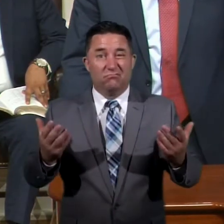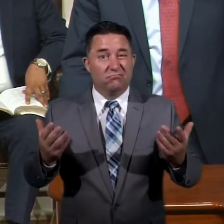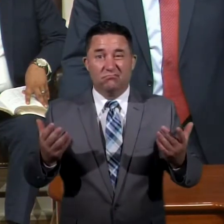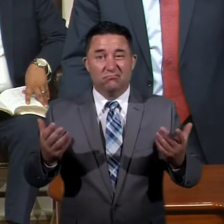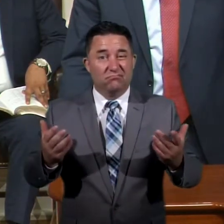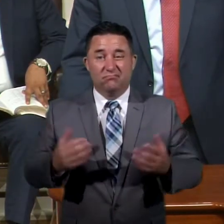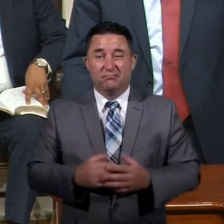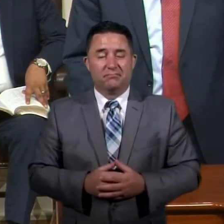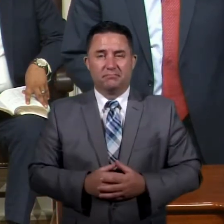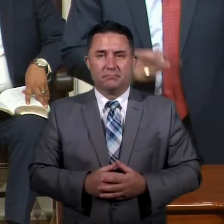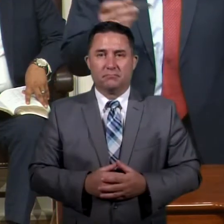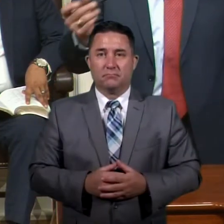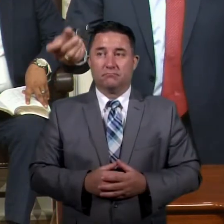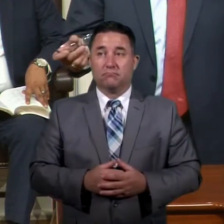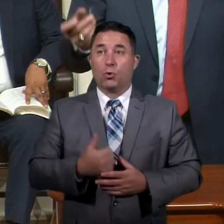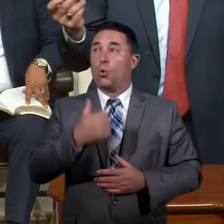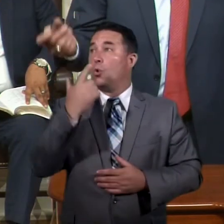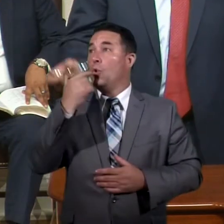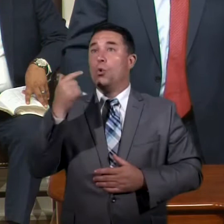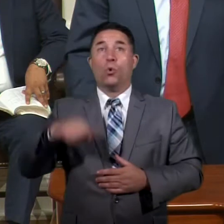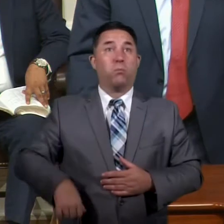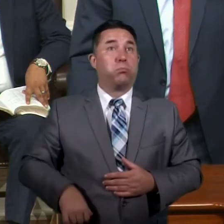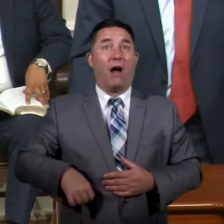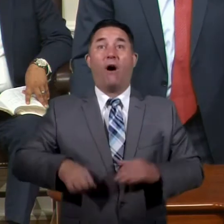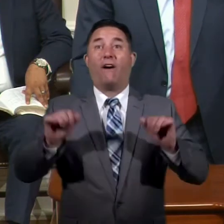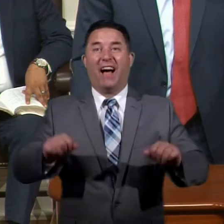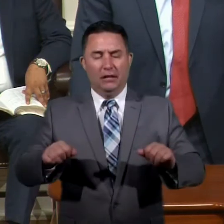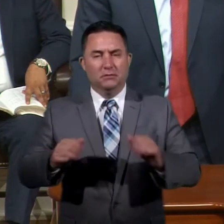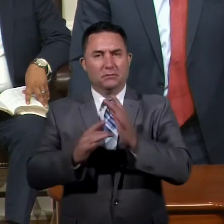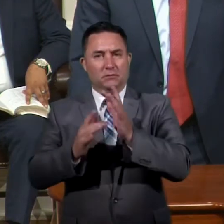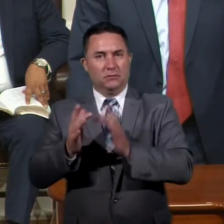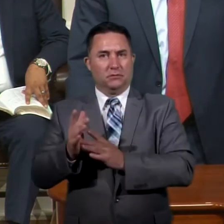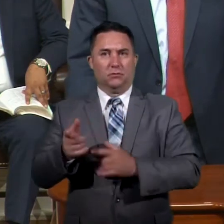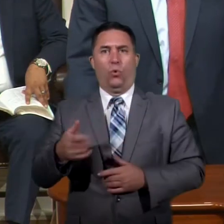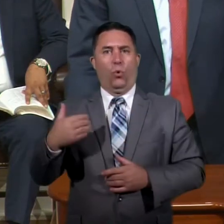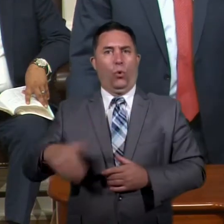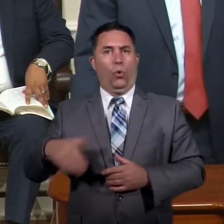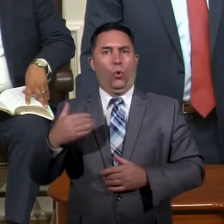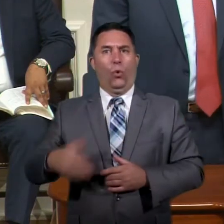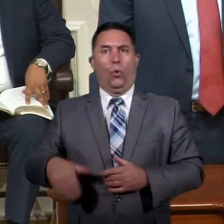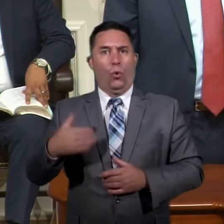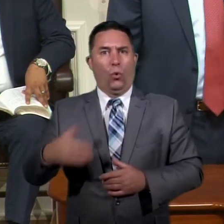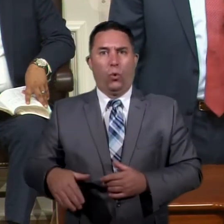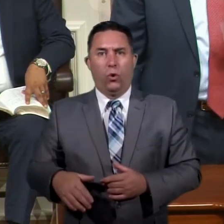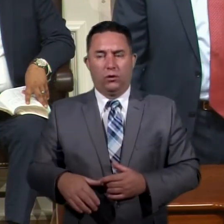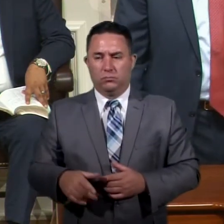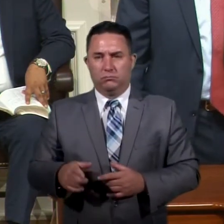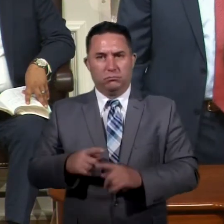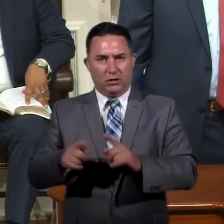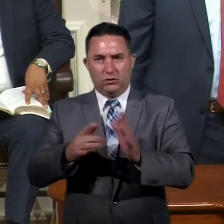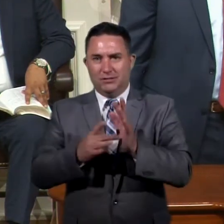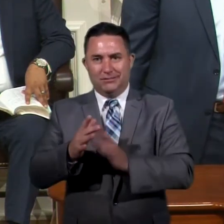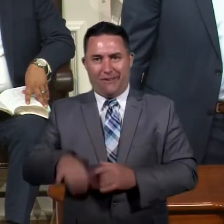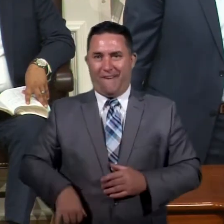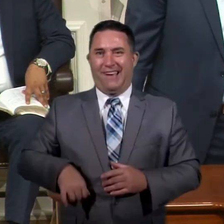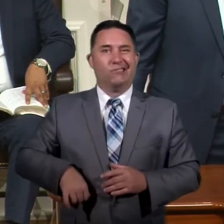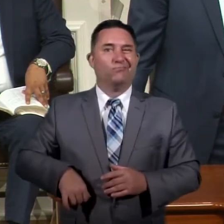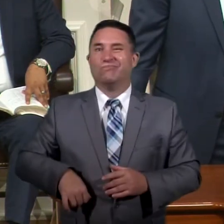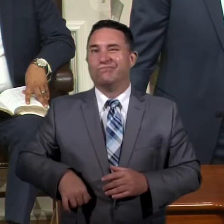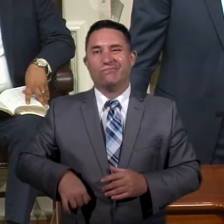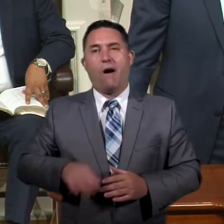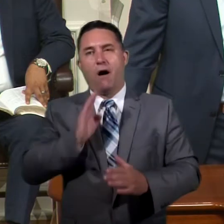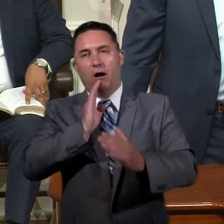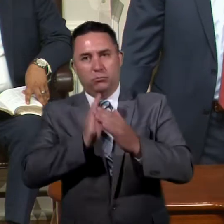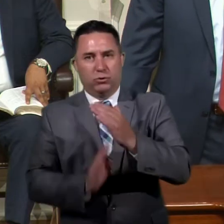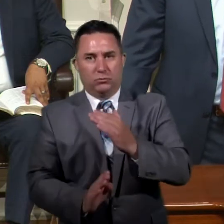por ser orgullosos. If there's anyone who could be proud, it was the Lord Jesus. Si alguien podía ser orgulloso, era Él. And he humbled himself. Pero Él se humilló a sí